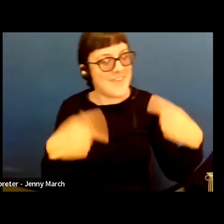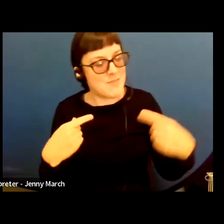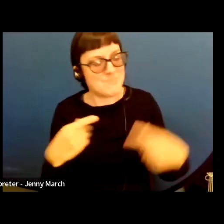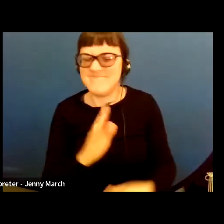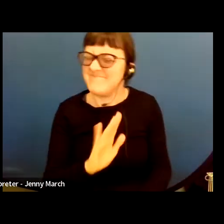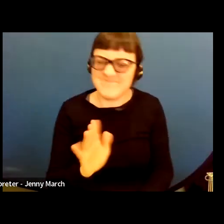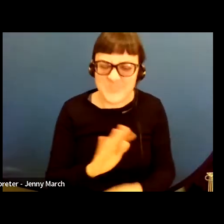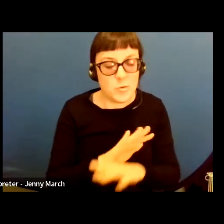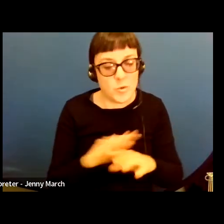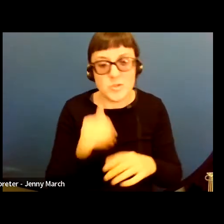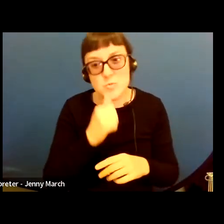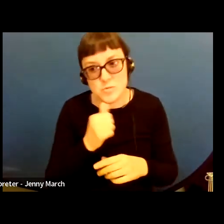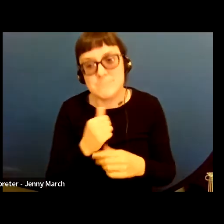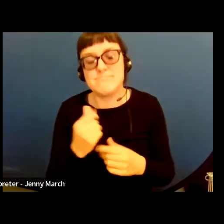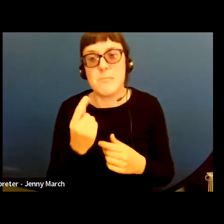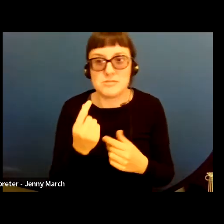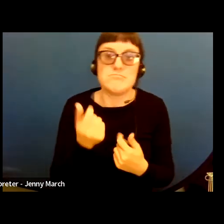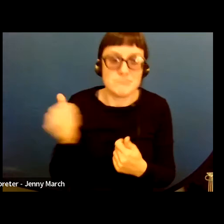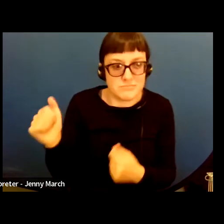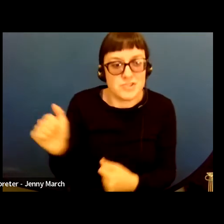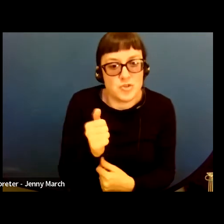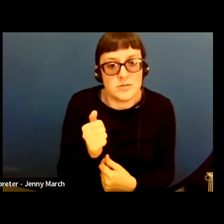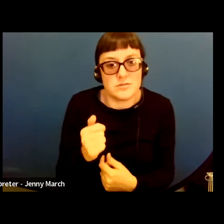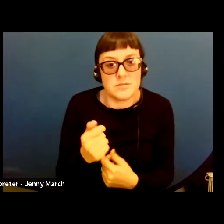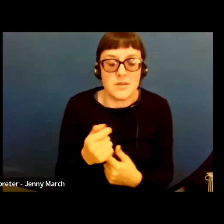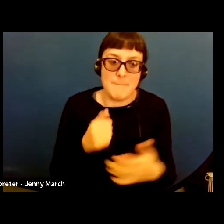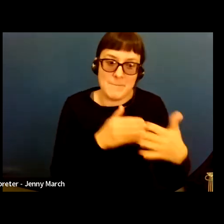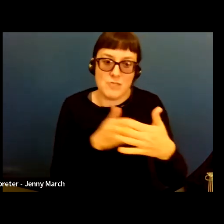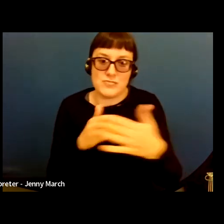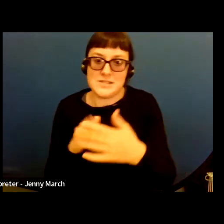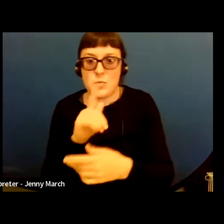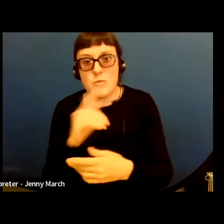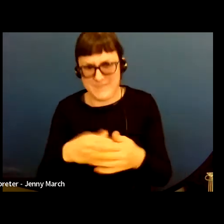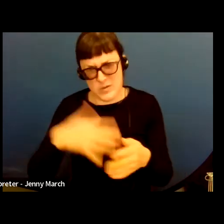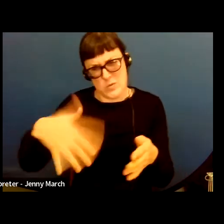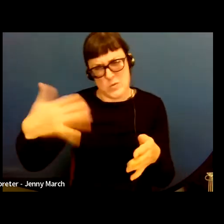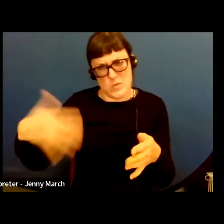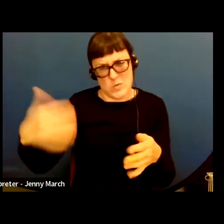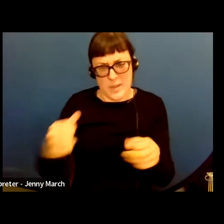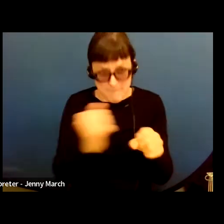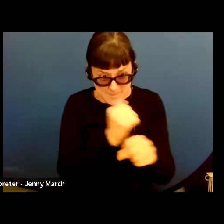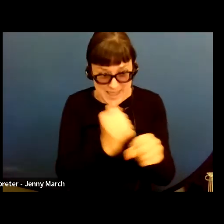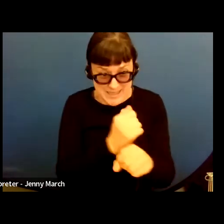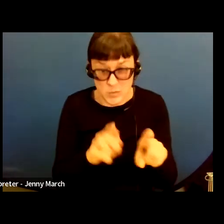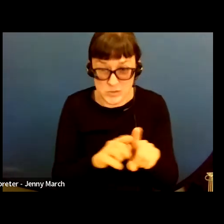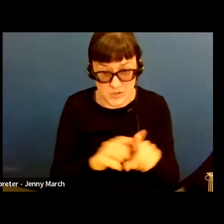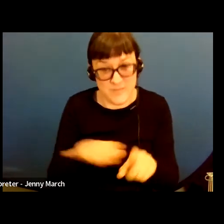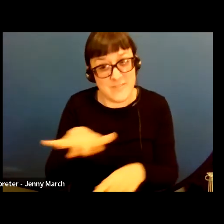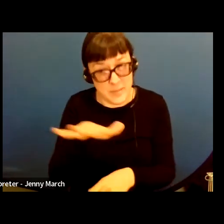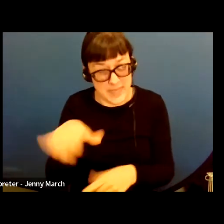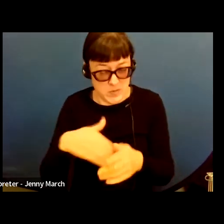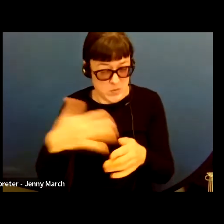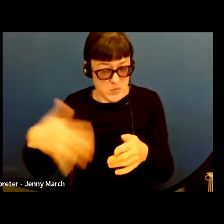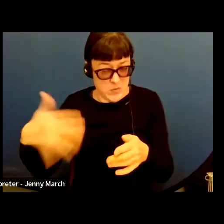be. And there are several barriers to this, including the cost, both of production as well as the cost to families, the lack